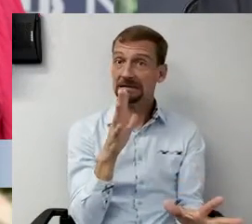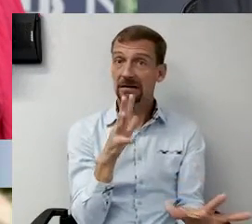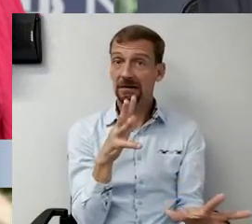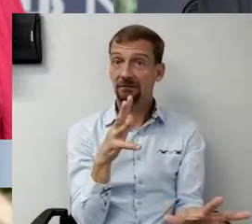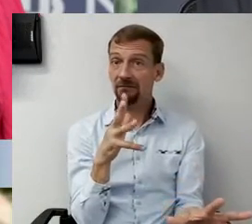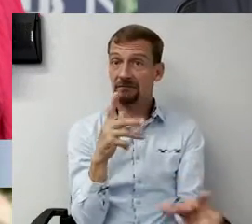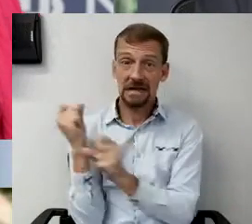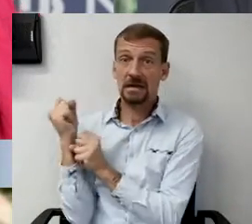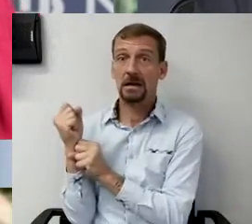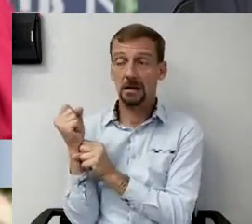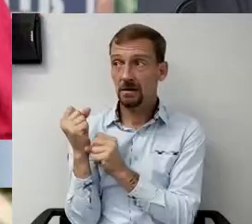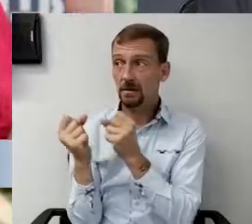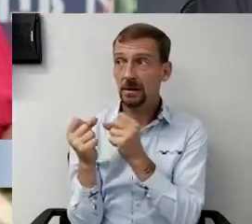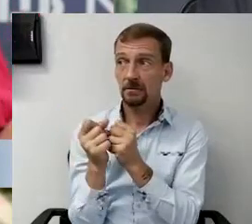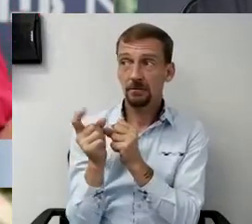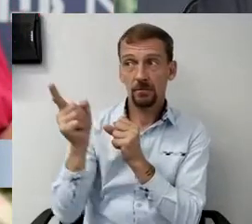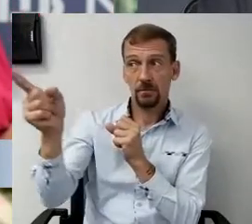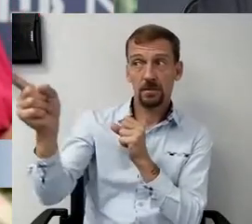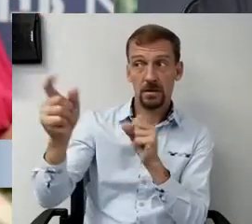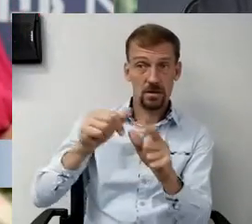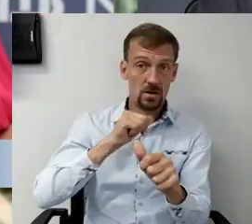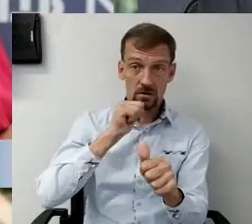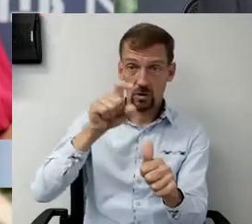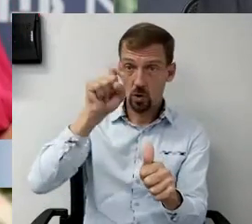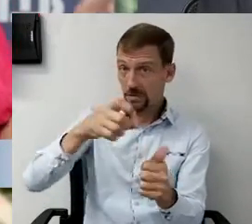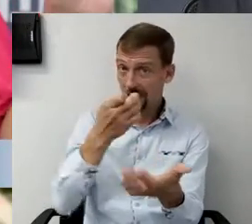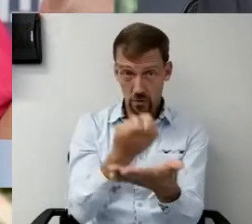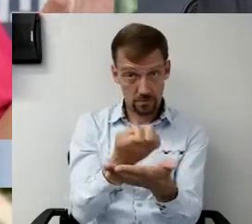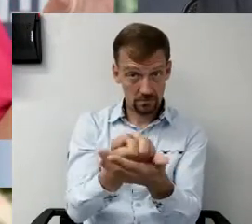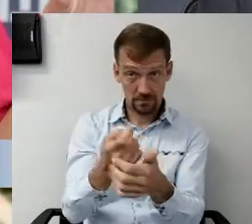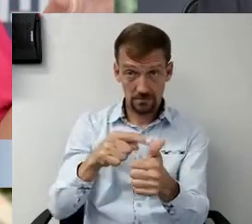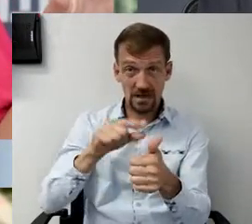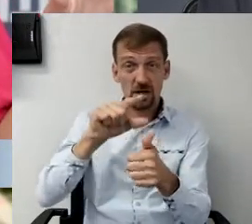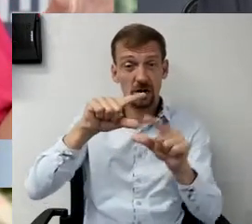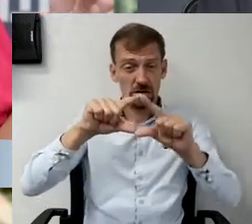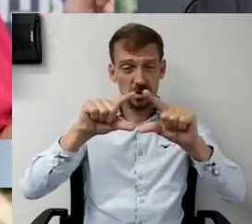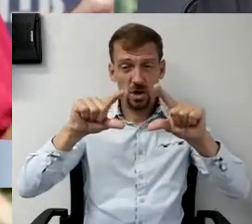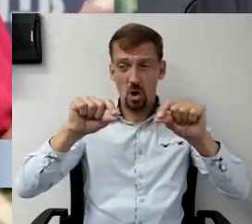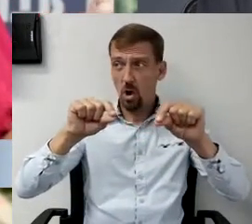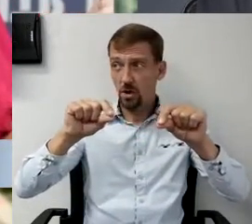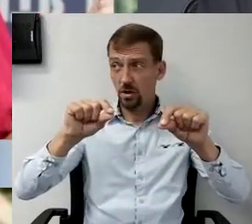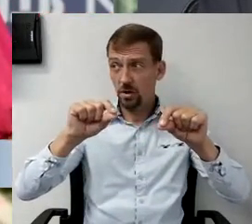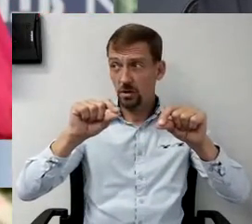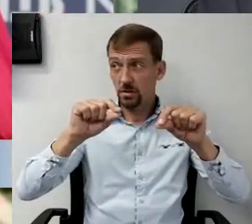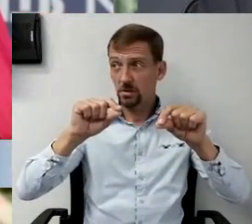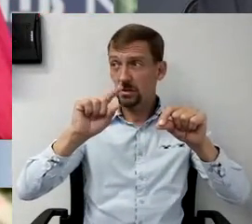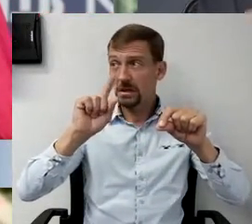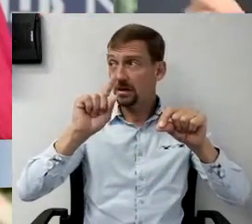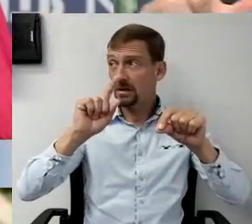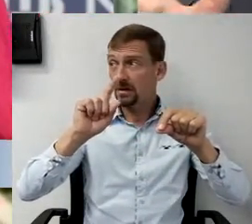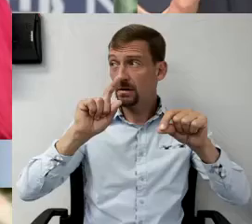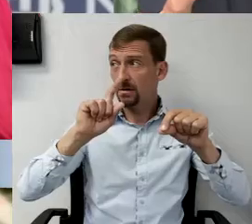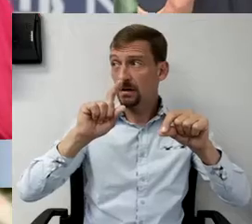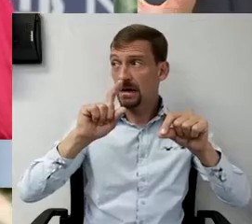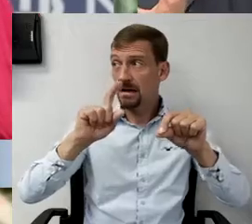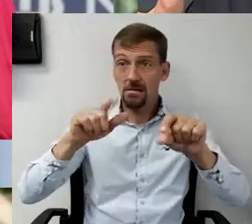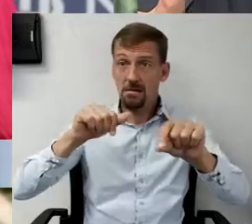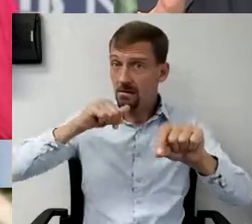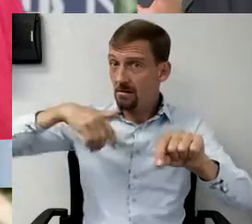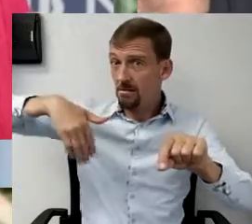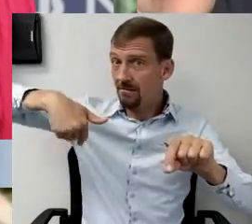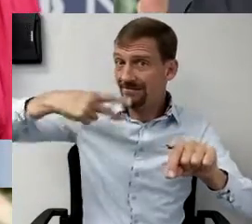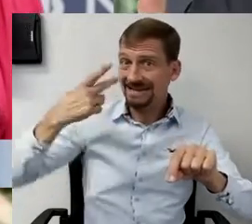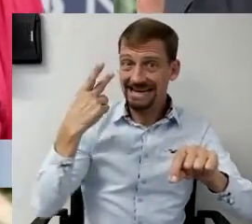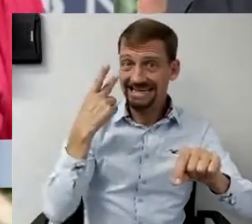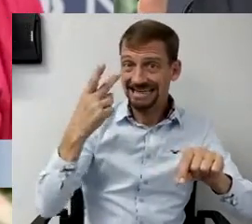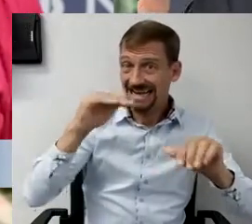rapid. So you don't need equipment. It's a card. Yes, it's a card. You just I haven't seen